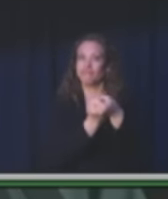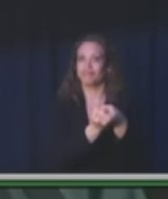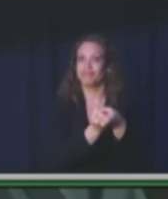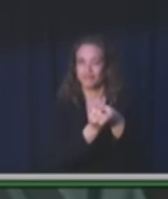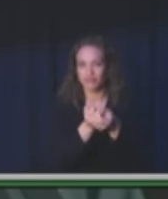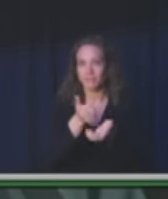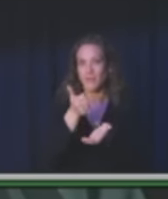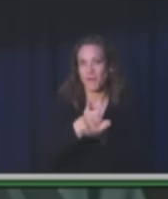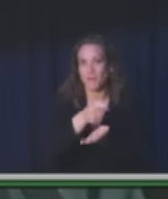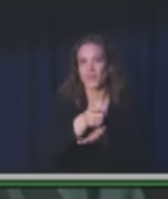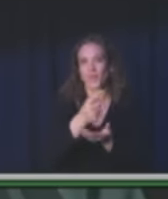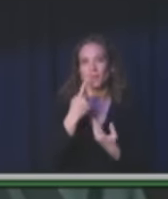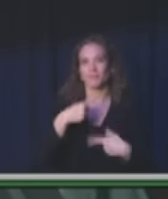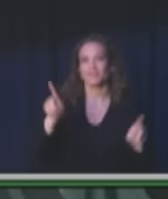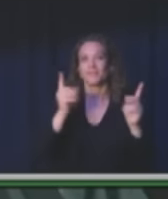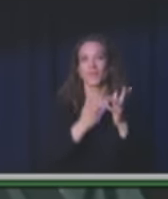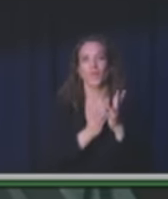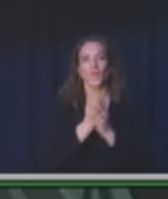you could get through school,